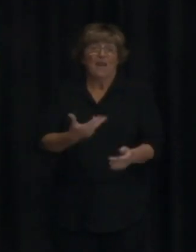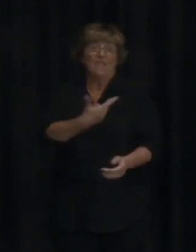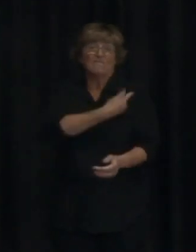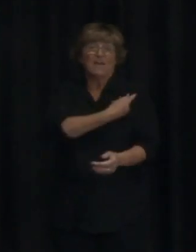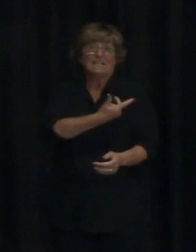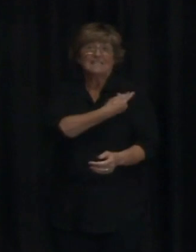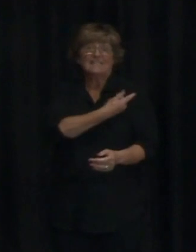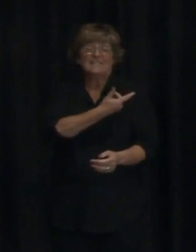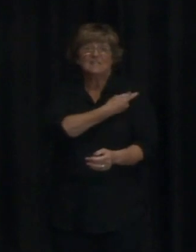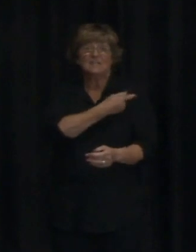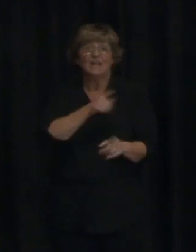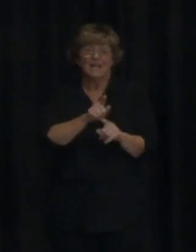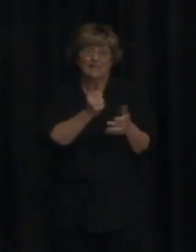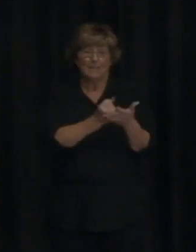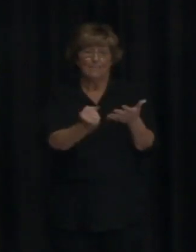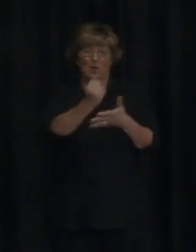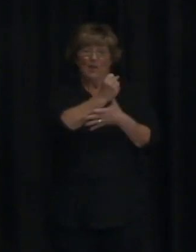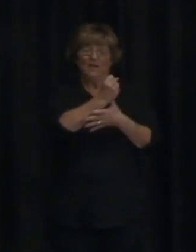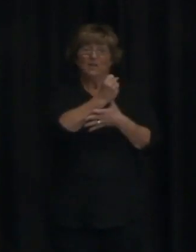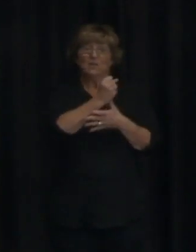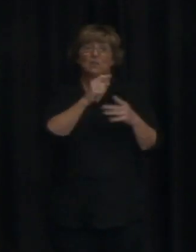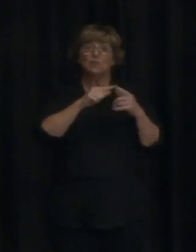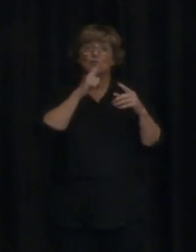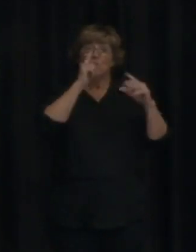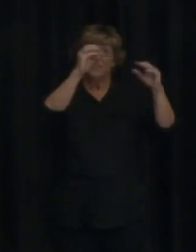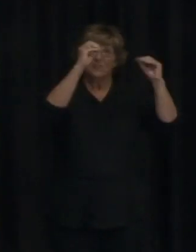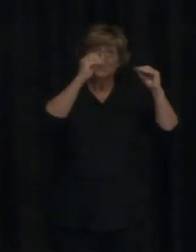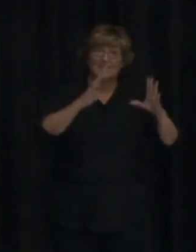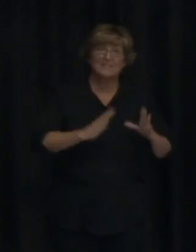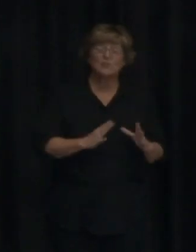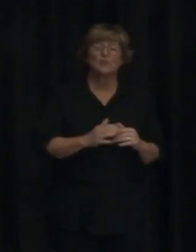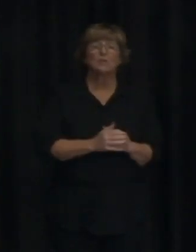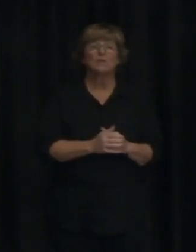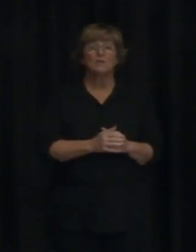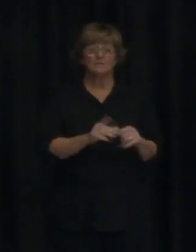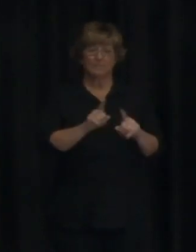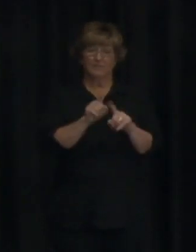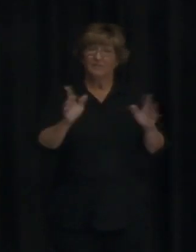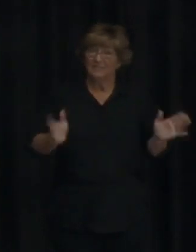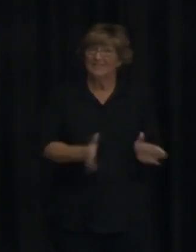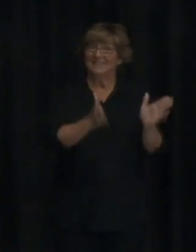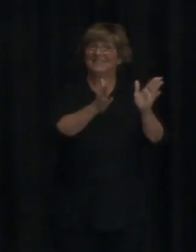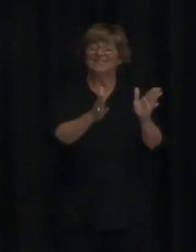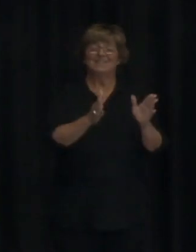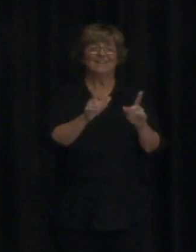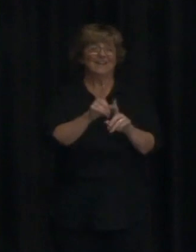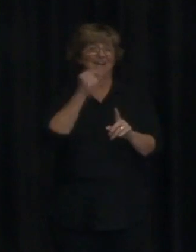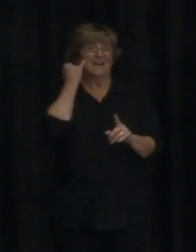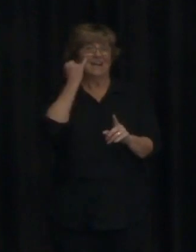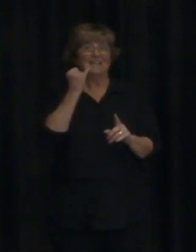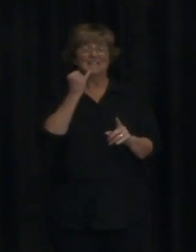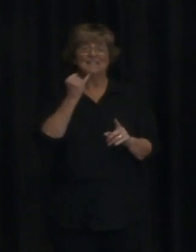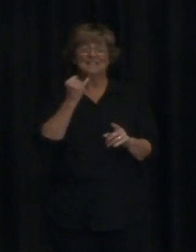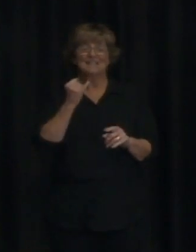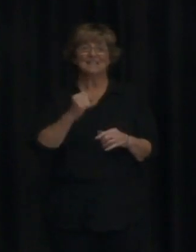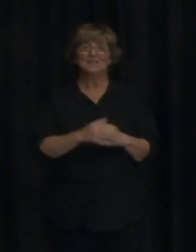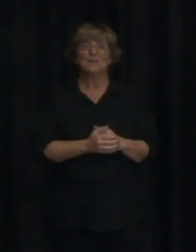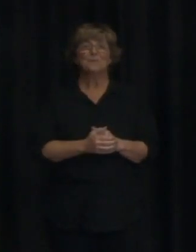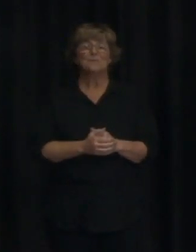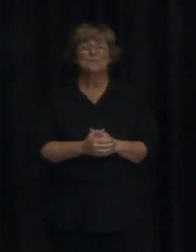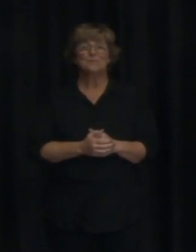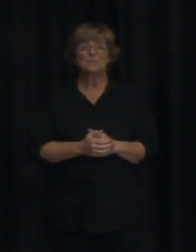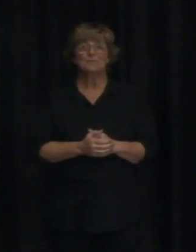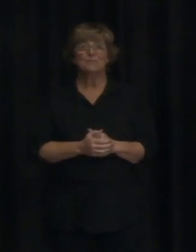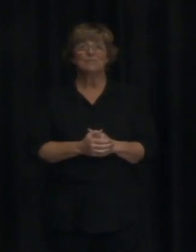vaccinations as a priority to their educators. That is also encouraging, and as a construct, they